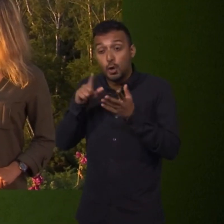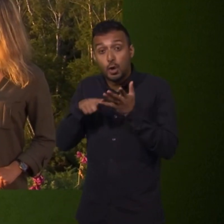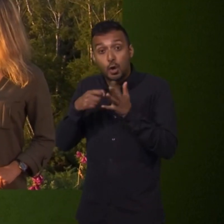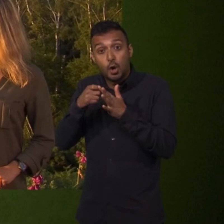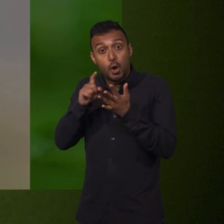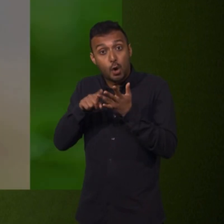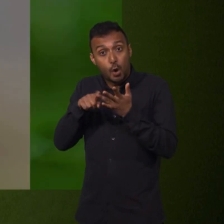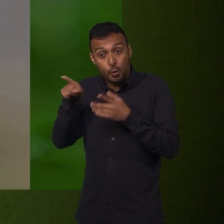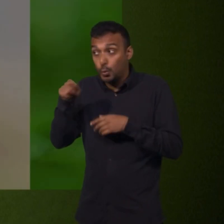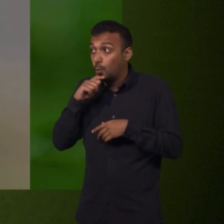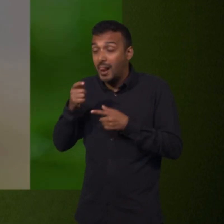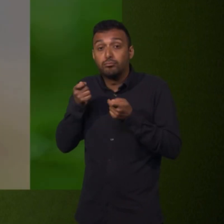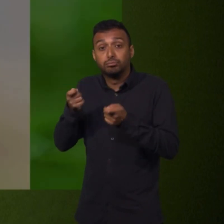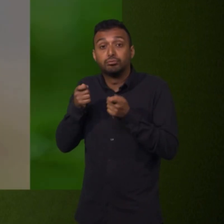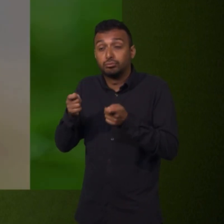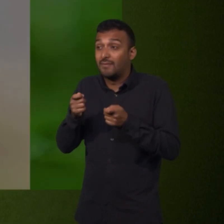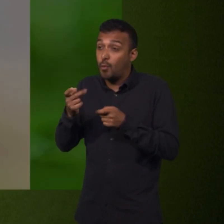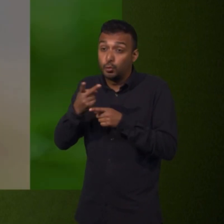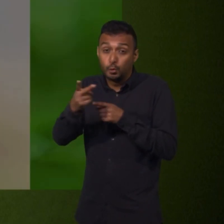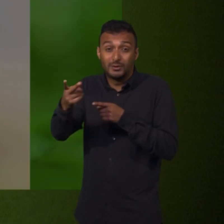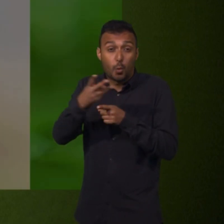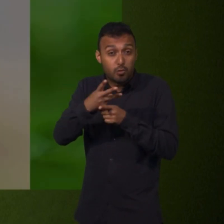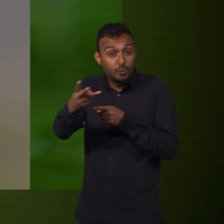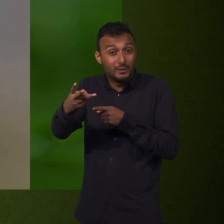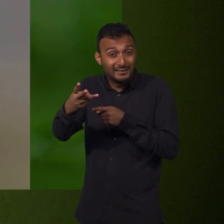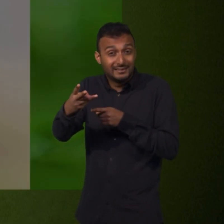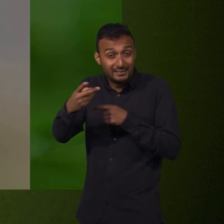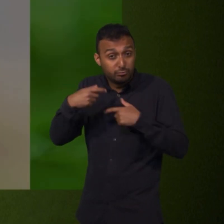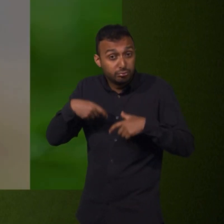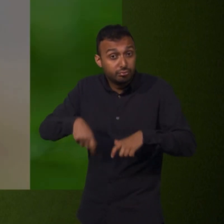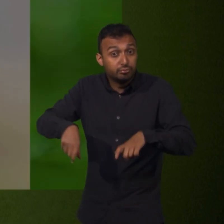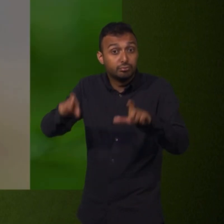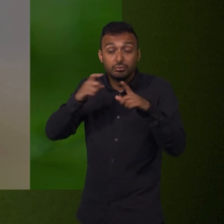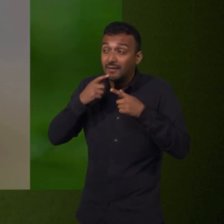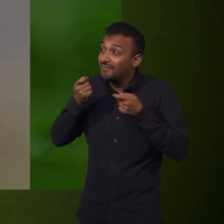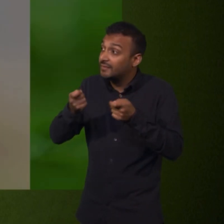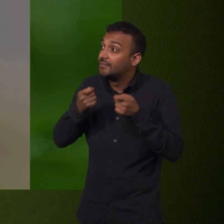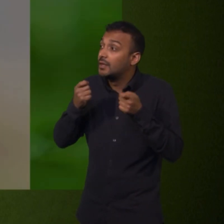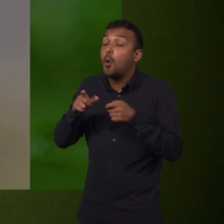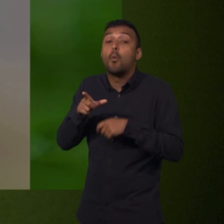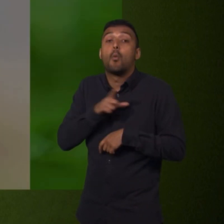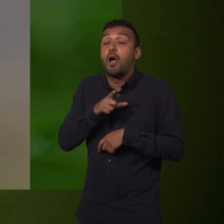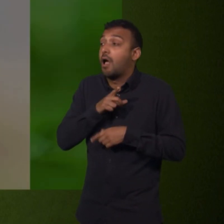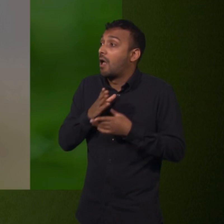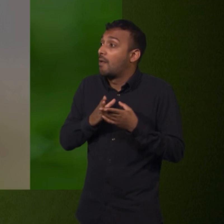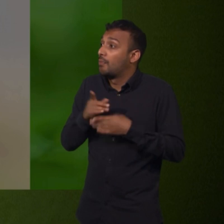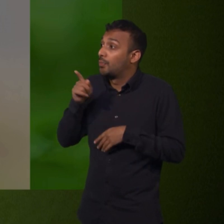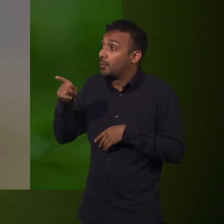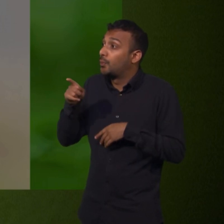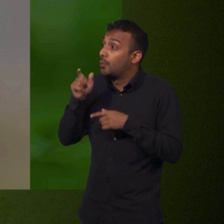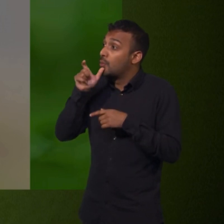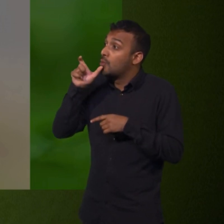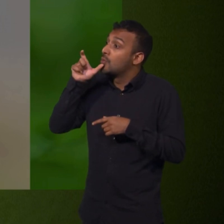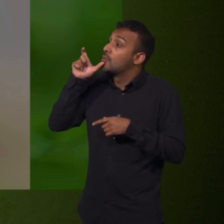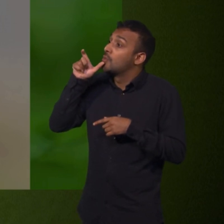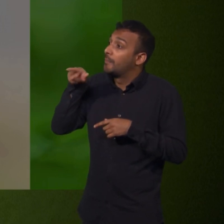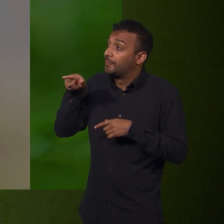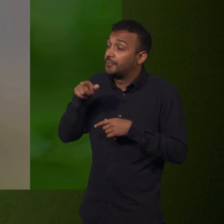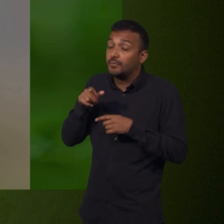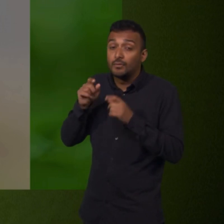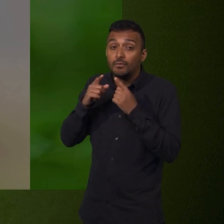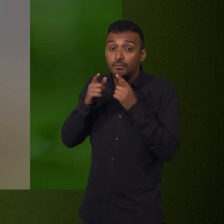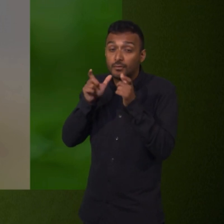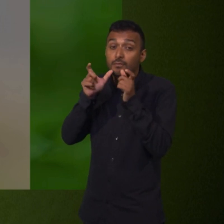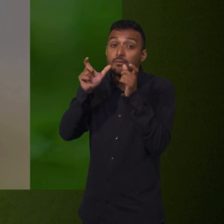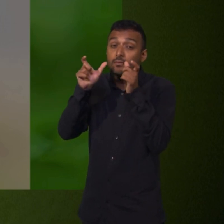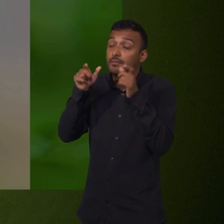weeks. And one of the reasons is that it's got this constant call that it's giving. And you can see here, Pete Walkston's photograph